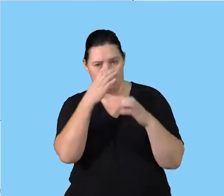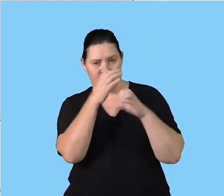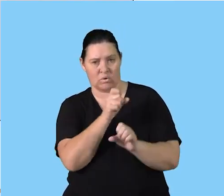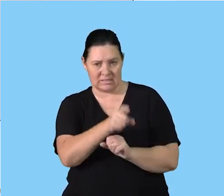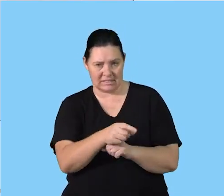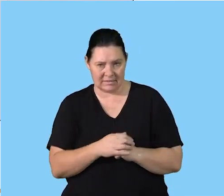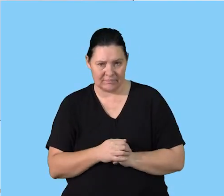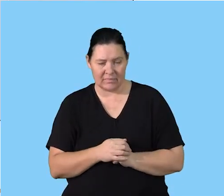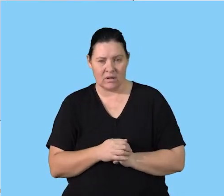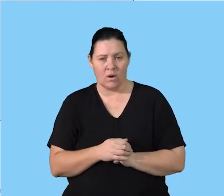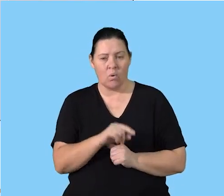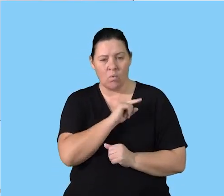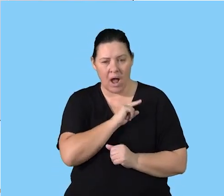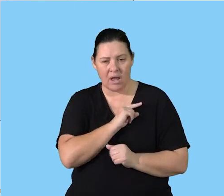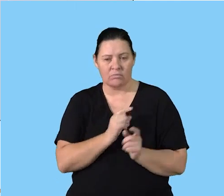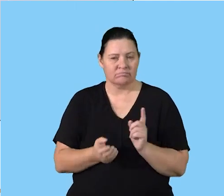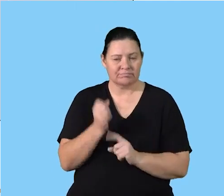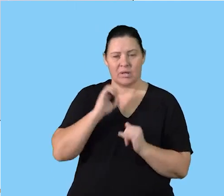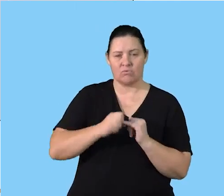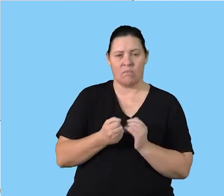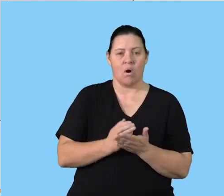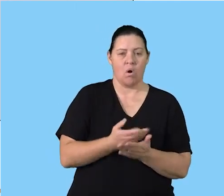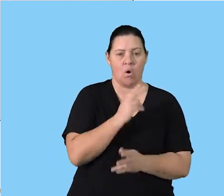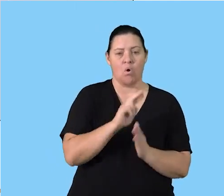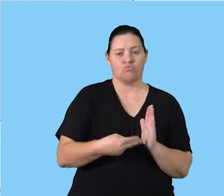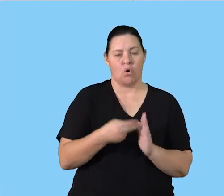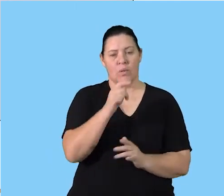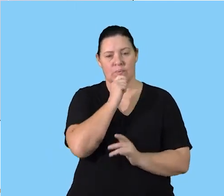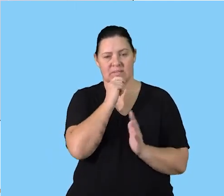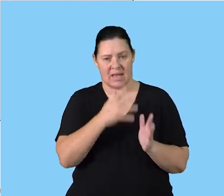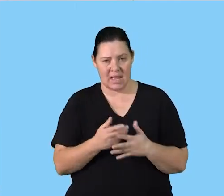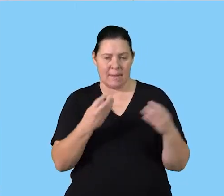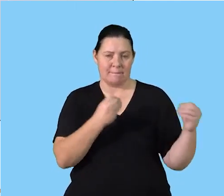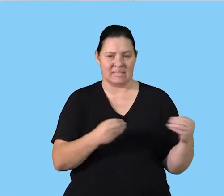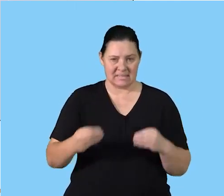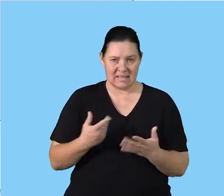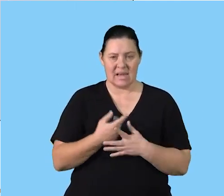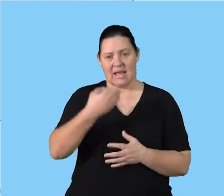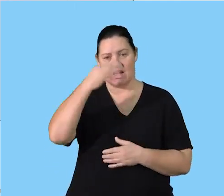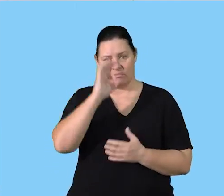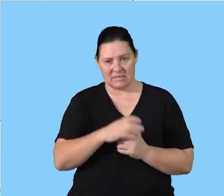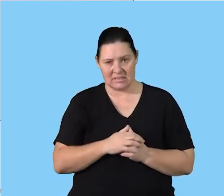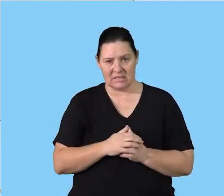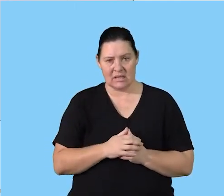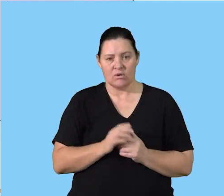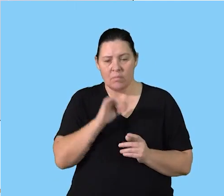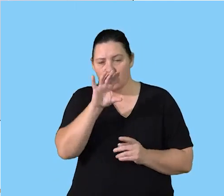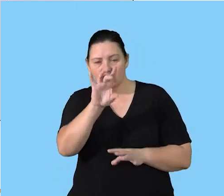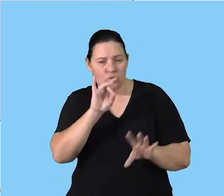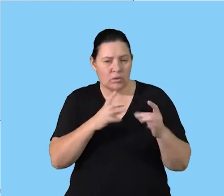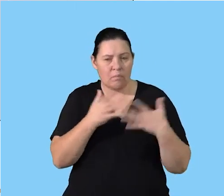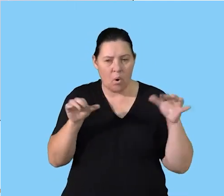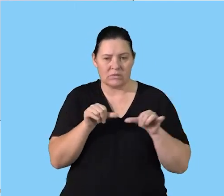them by trying to remove the role of consumers, businesses, and government in choosing more